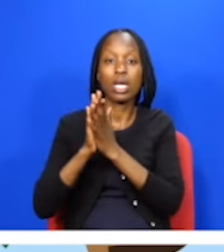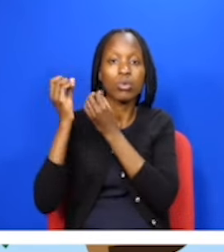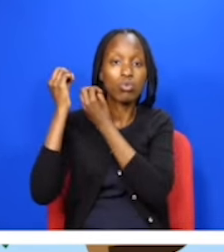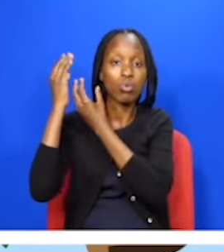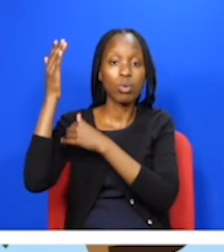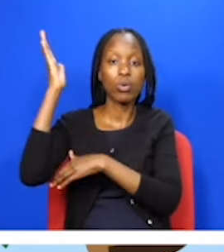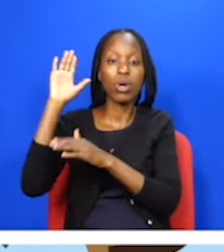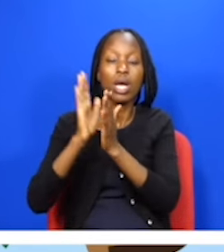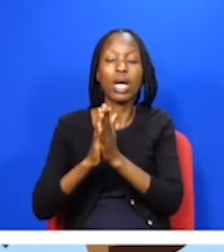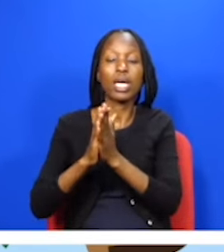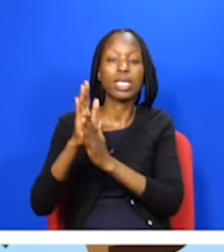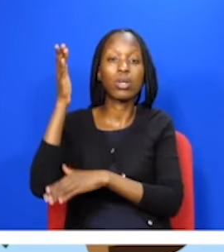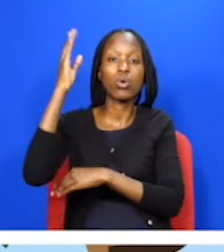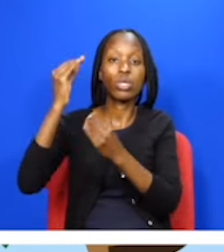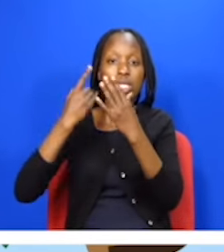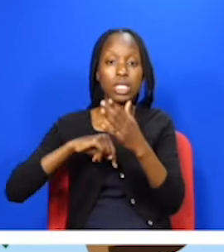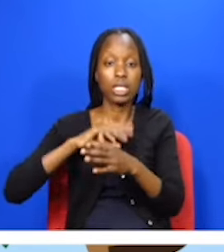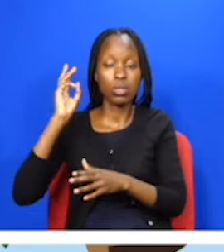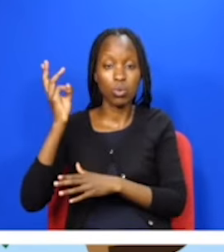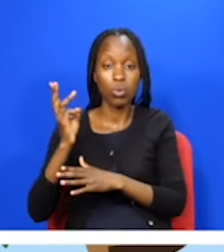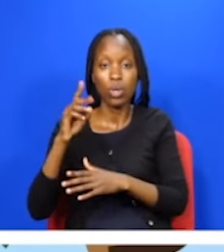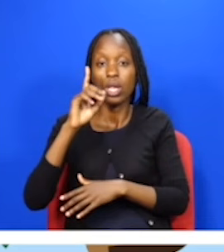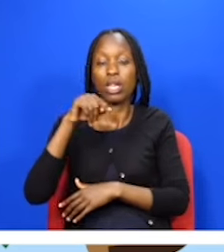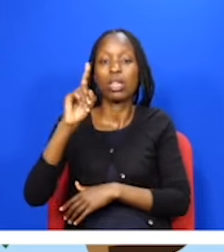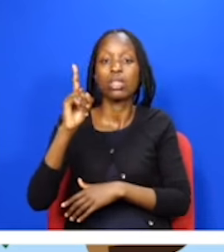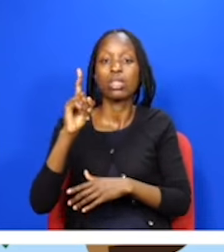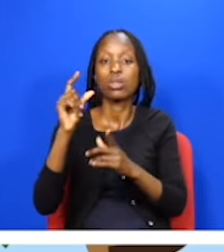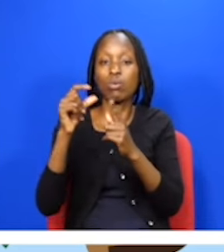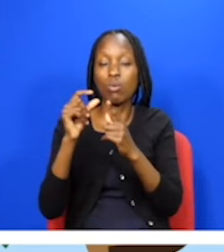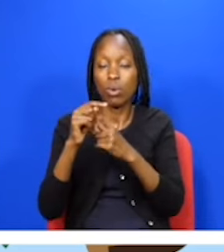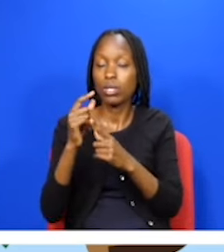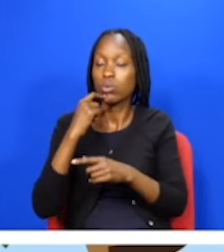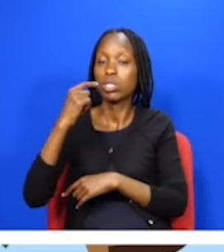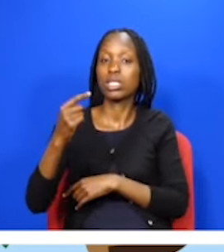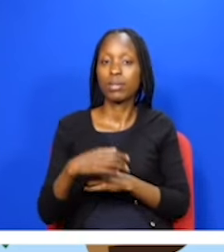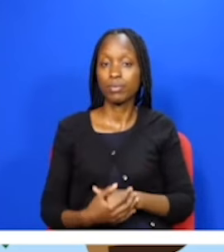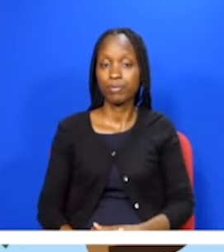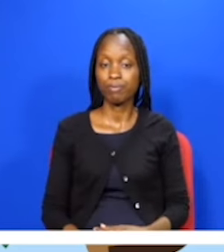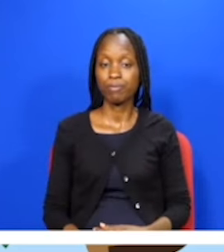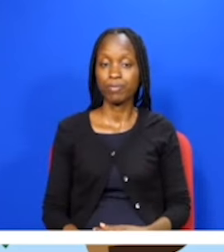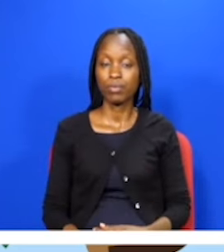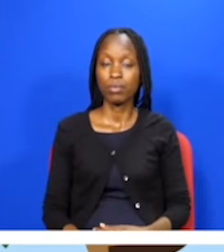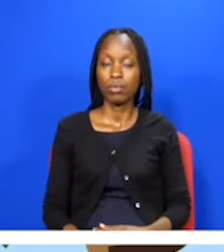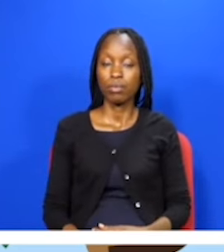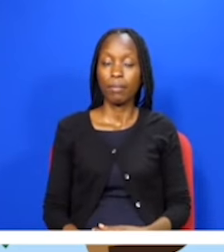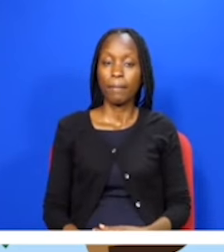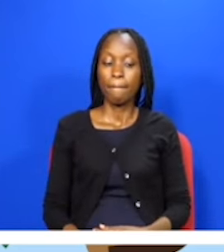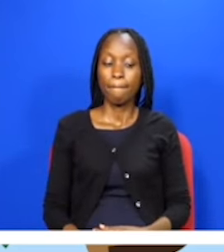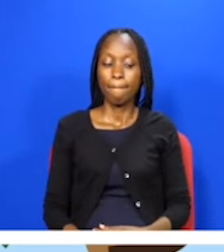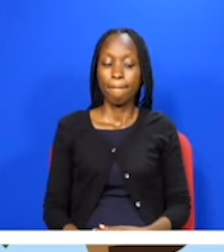and He will teach us the right word. Okay? He will teach us the